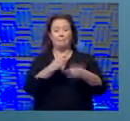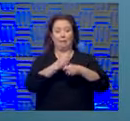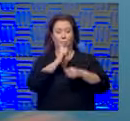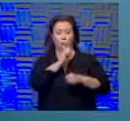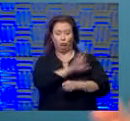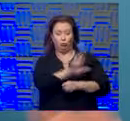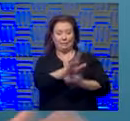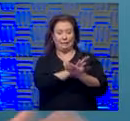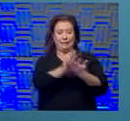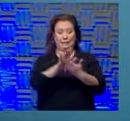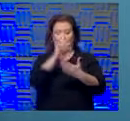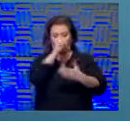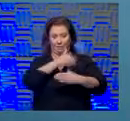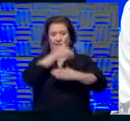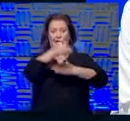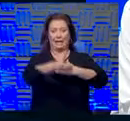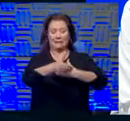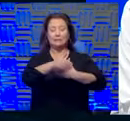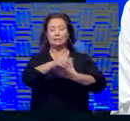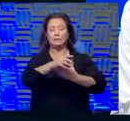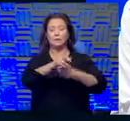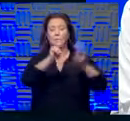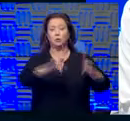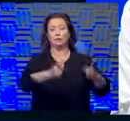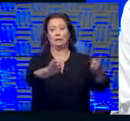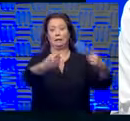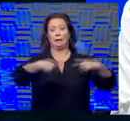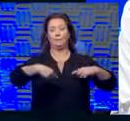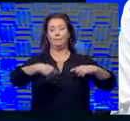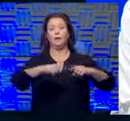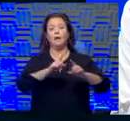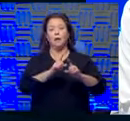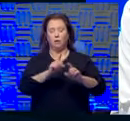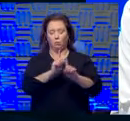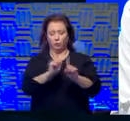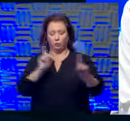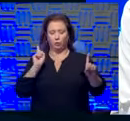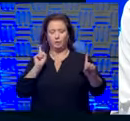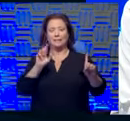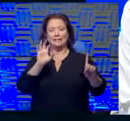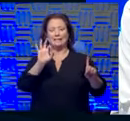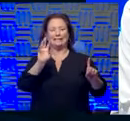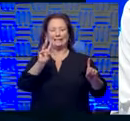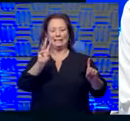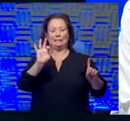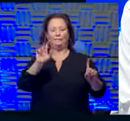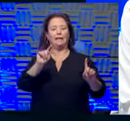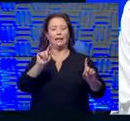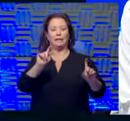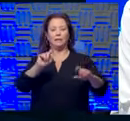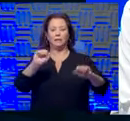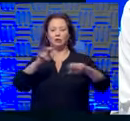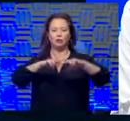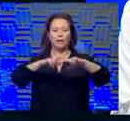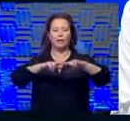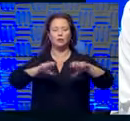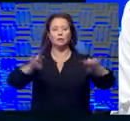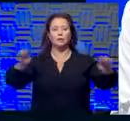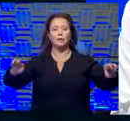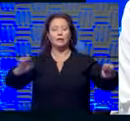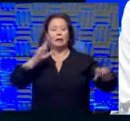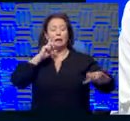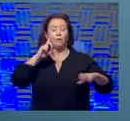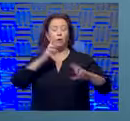that it's clean for the next donors to come in. We're maintaining social distancing, so 6 feet apart on all of our chairs, 6 feet apart if you're waiting